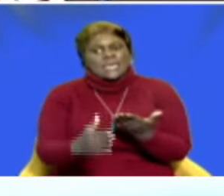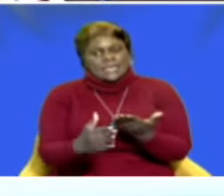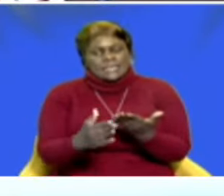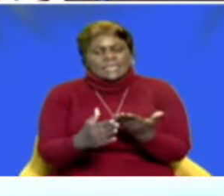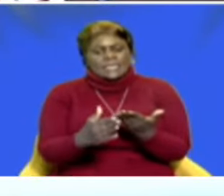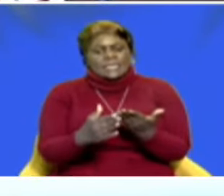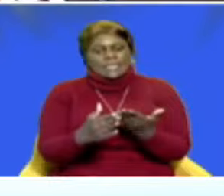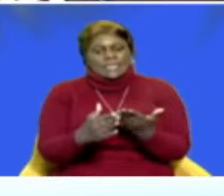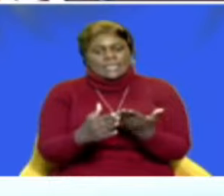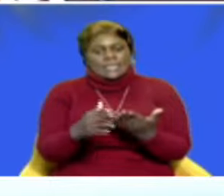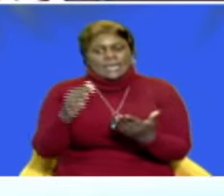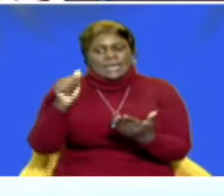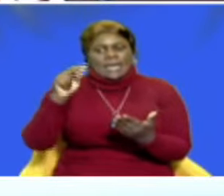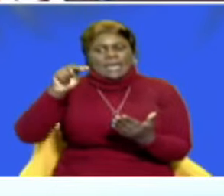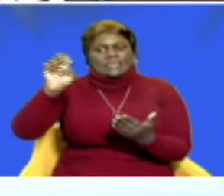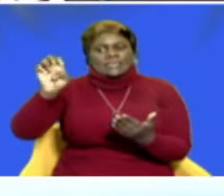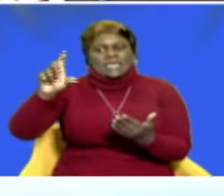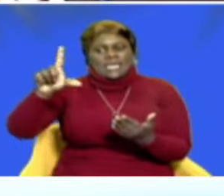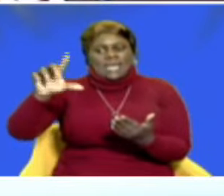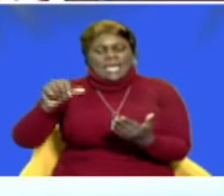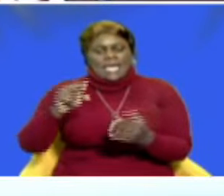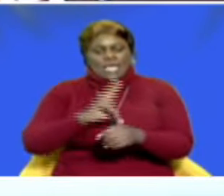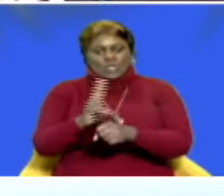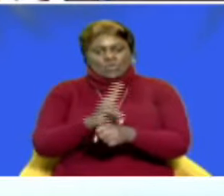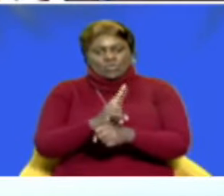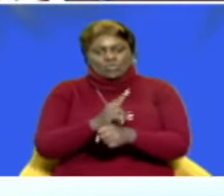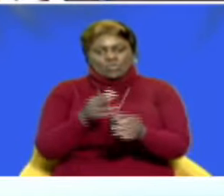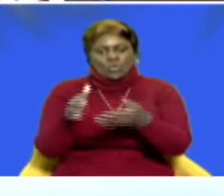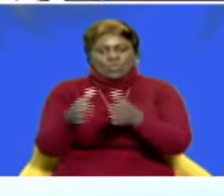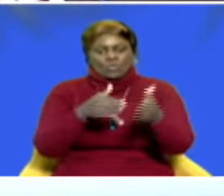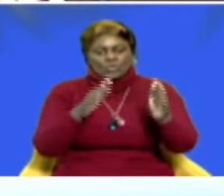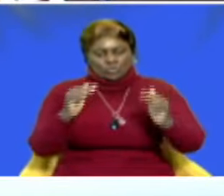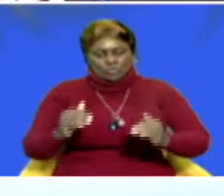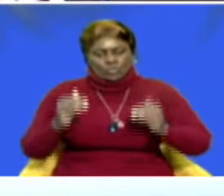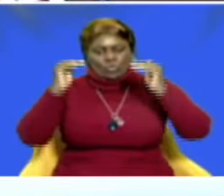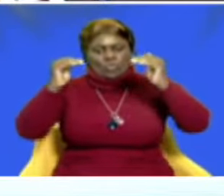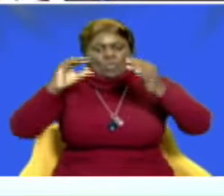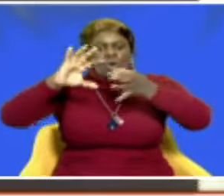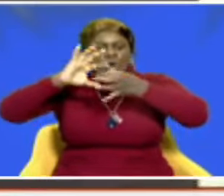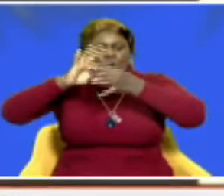Mchezaji nyota Angela Okotoyi anatarajiwa kutumia kipute hicho kufuzu Olimpiki.